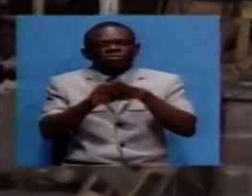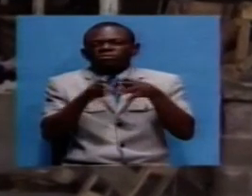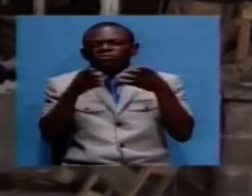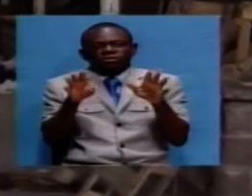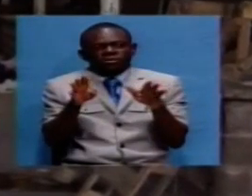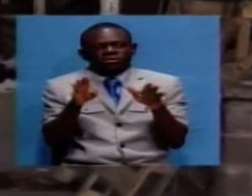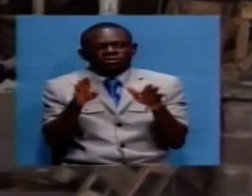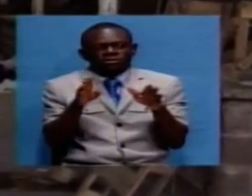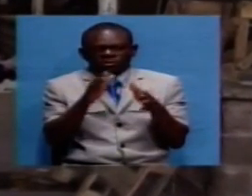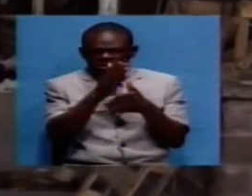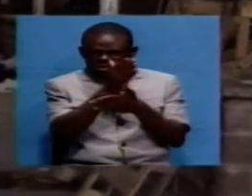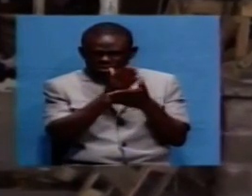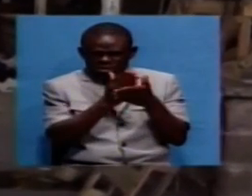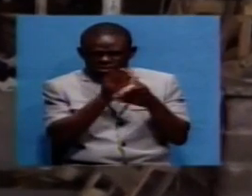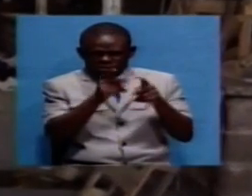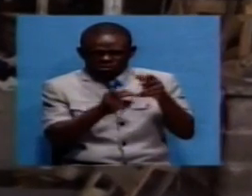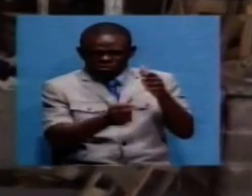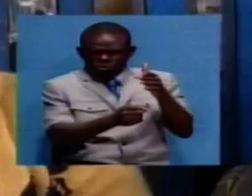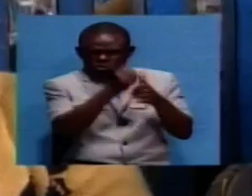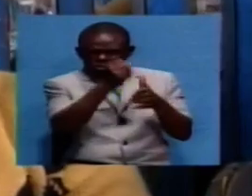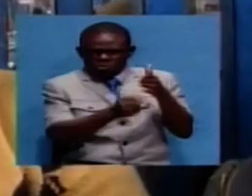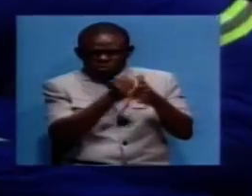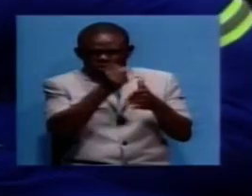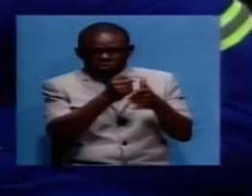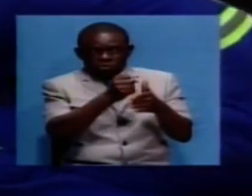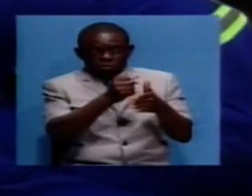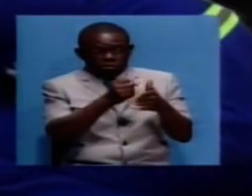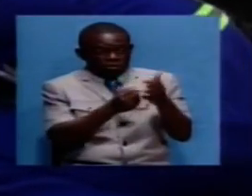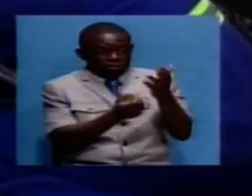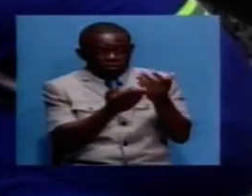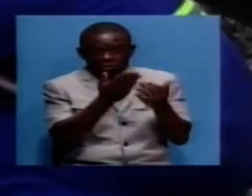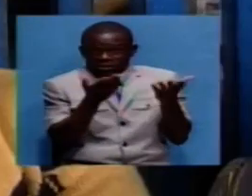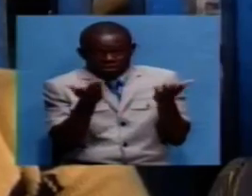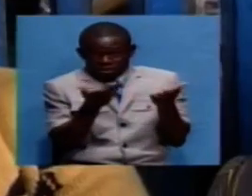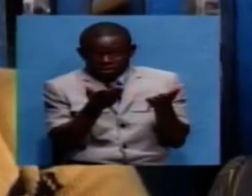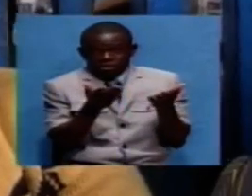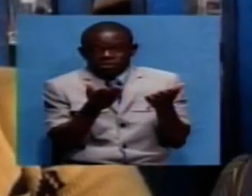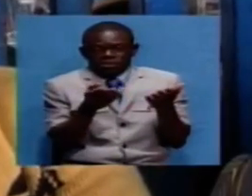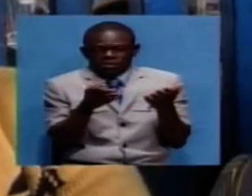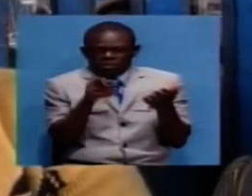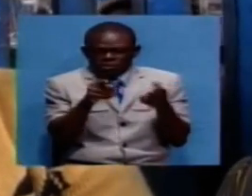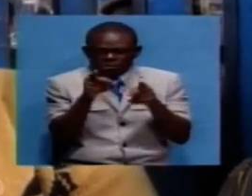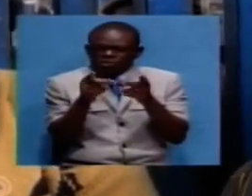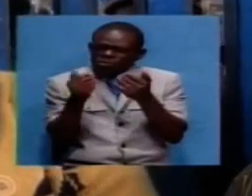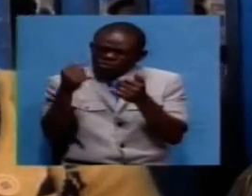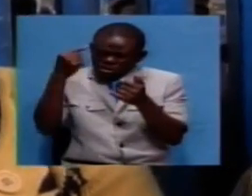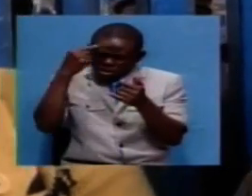spared in Tuesday's fire, want the authorities to allow them to start trading as the damaged part is being worked on.